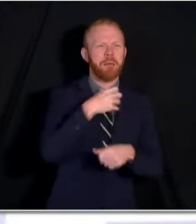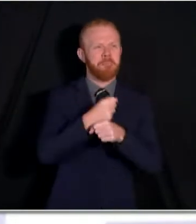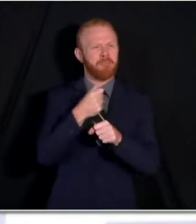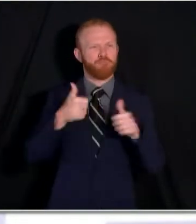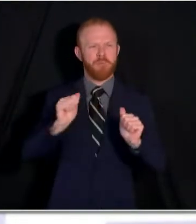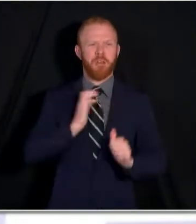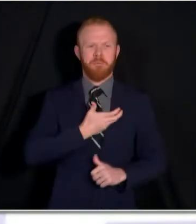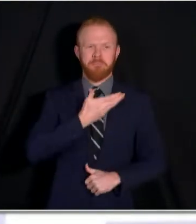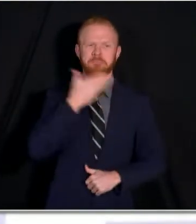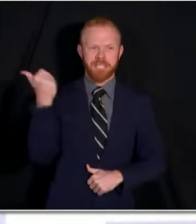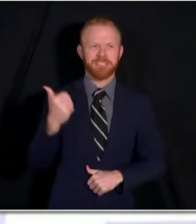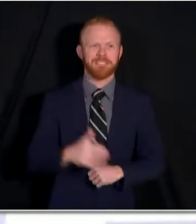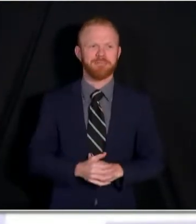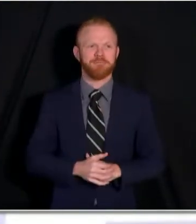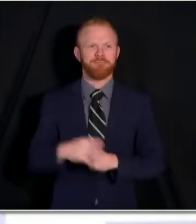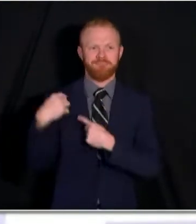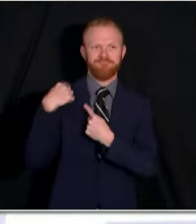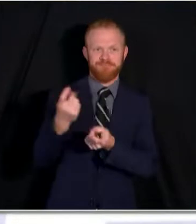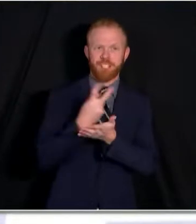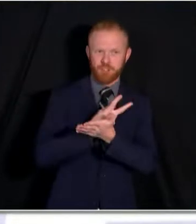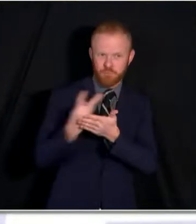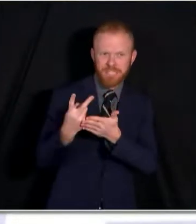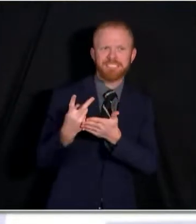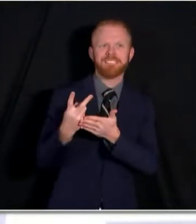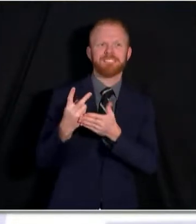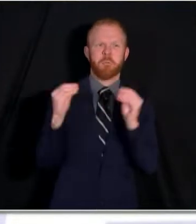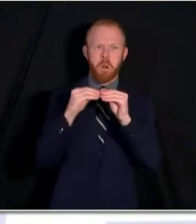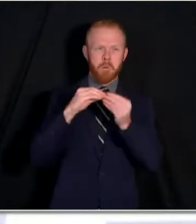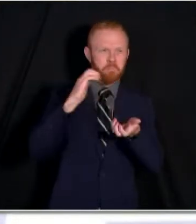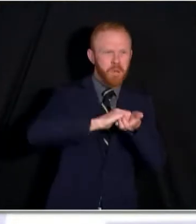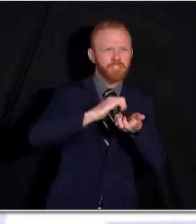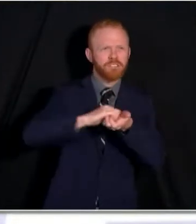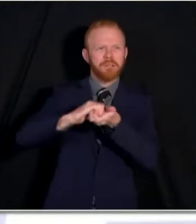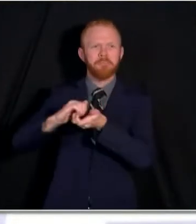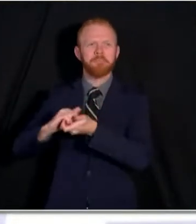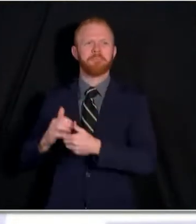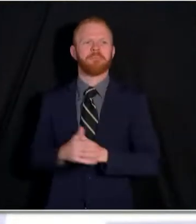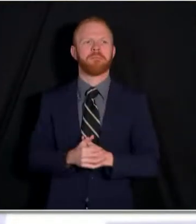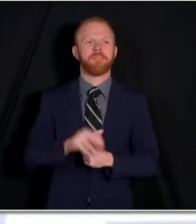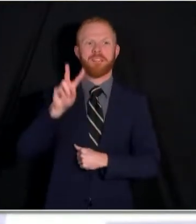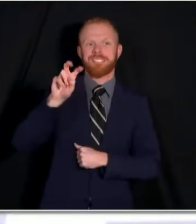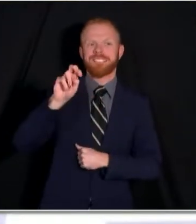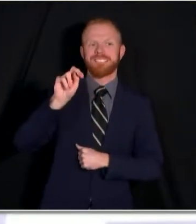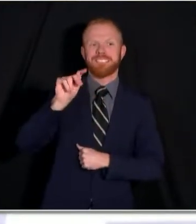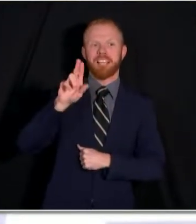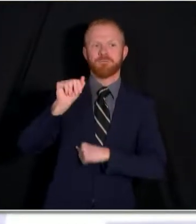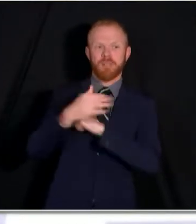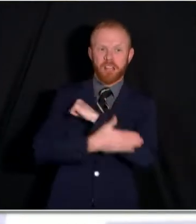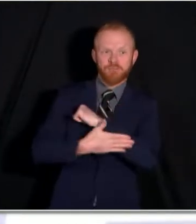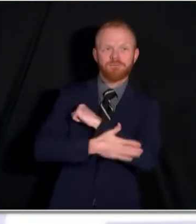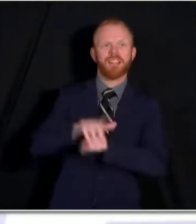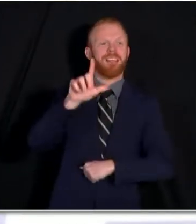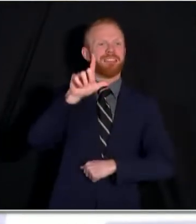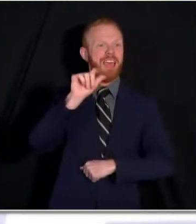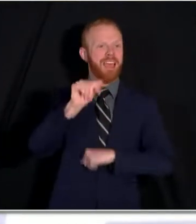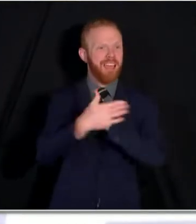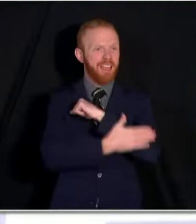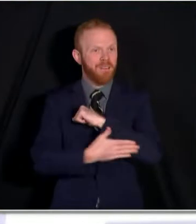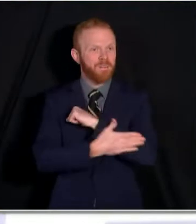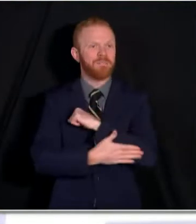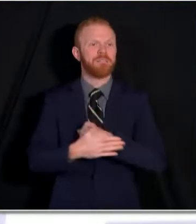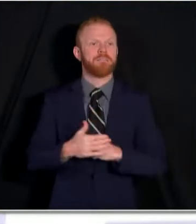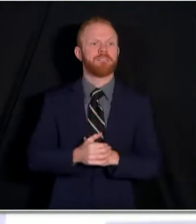announcing more partnerships, CBOs in Ventura County, in LA County later this week.